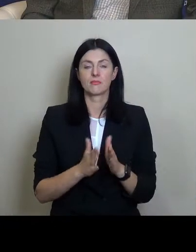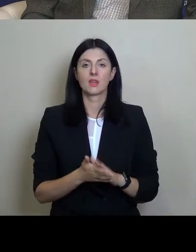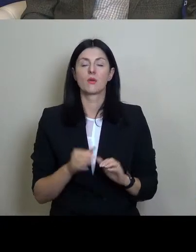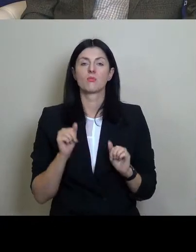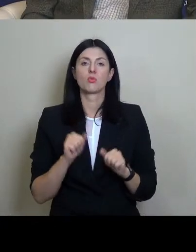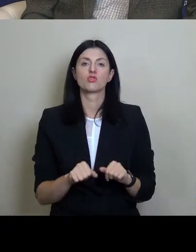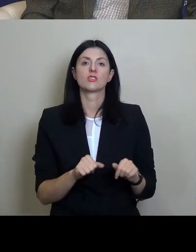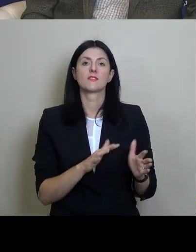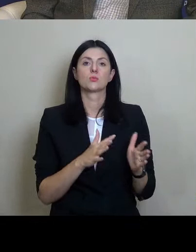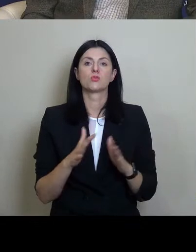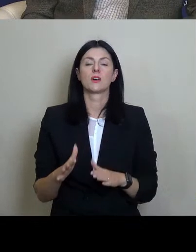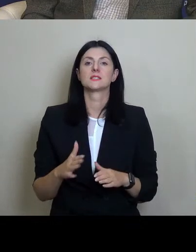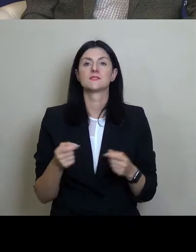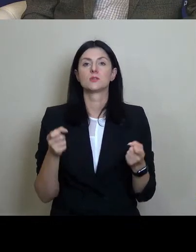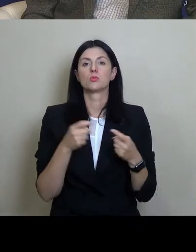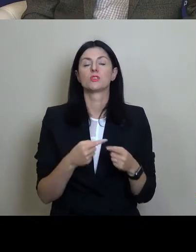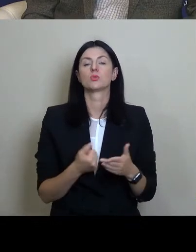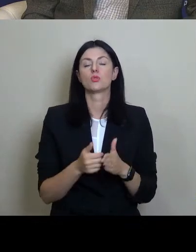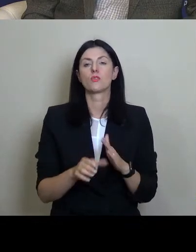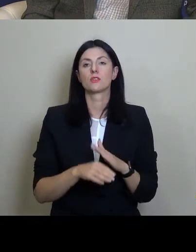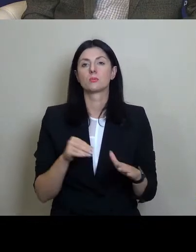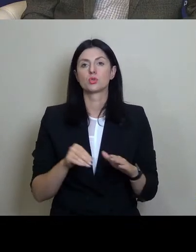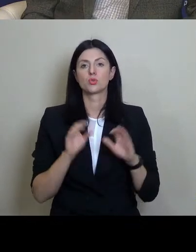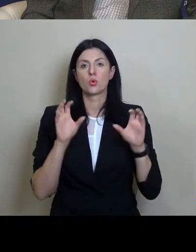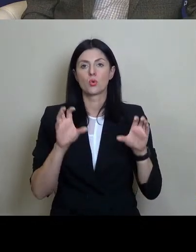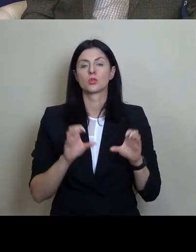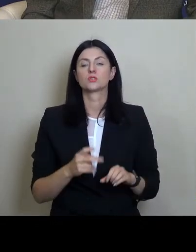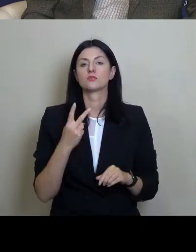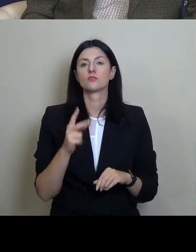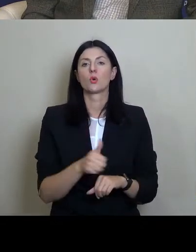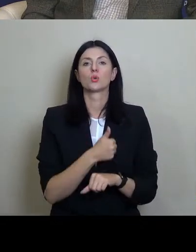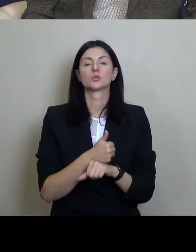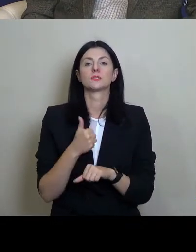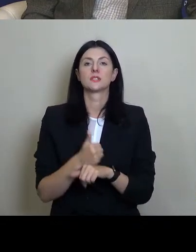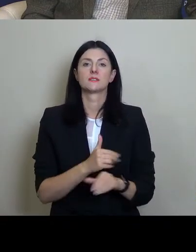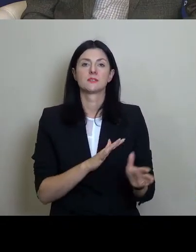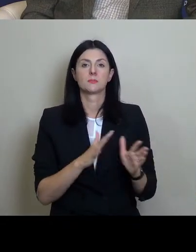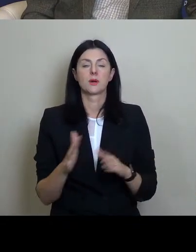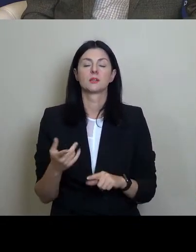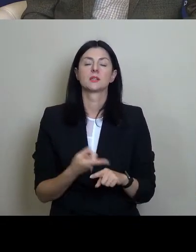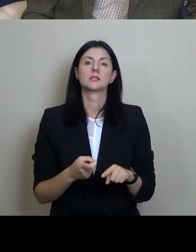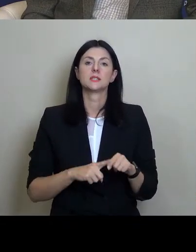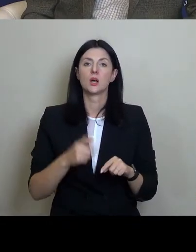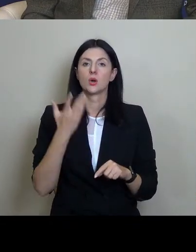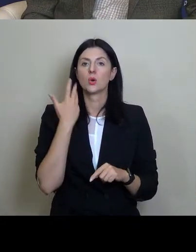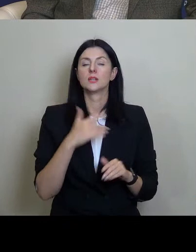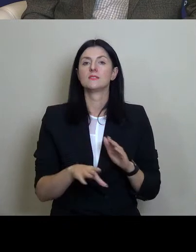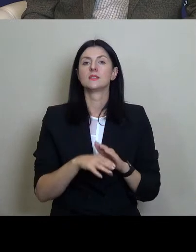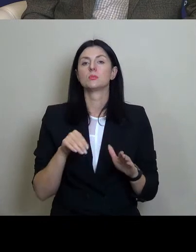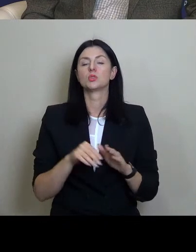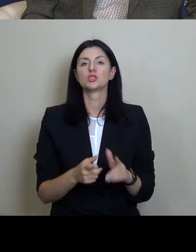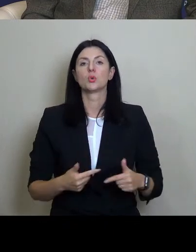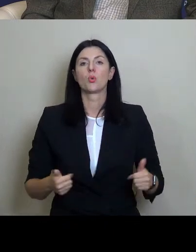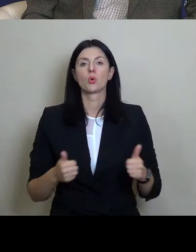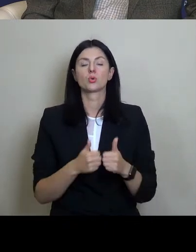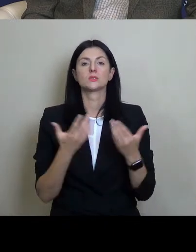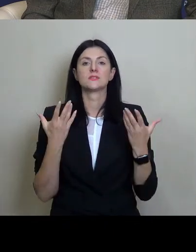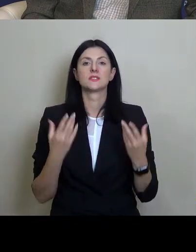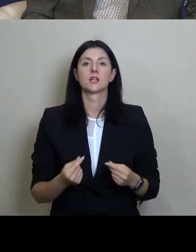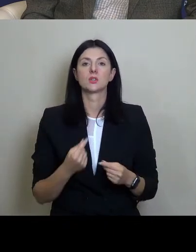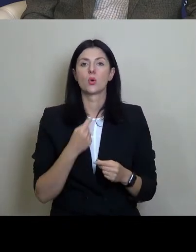quite a complex story, and it might take place in two cases. When in